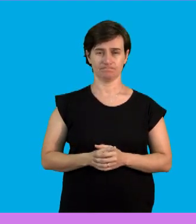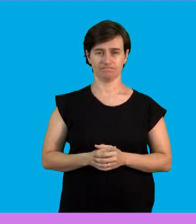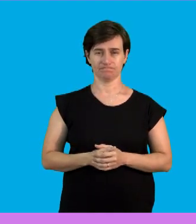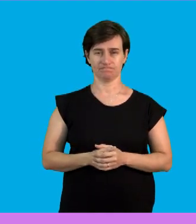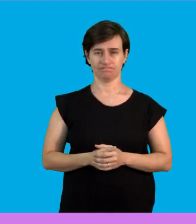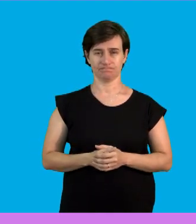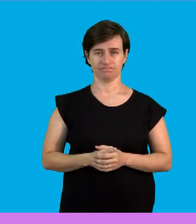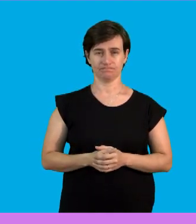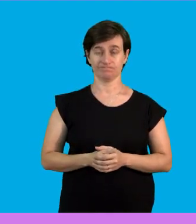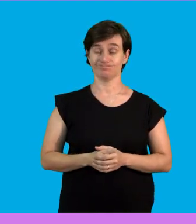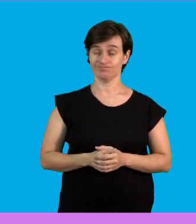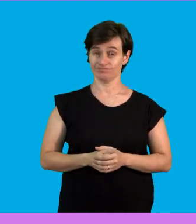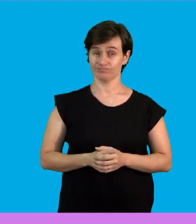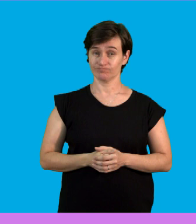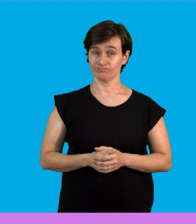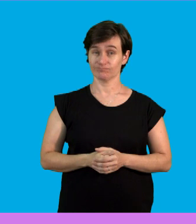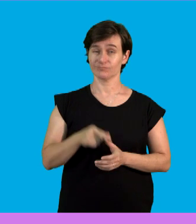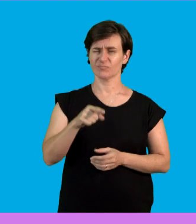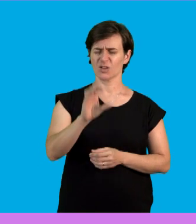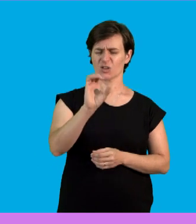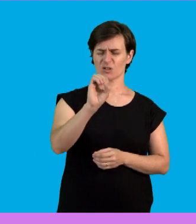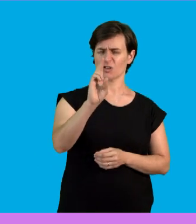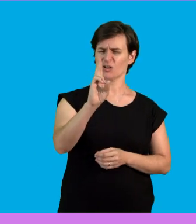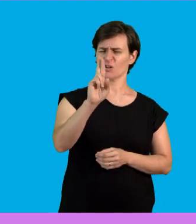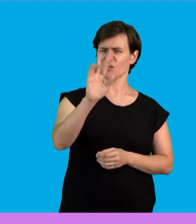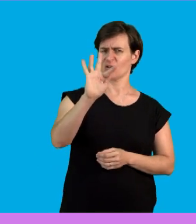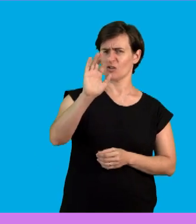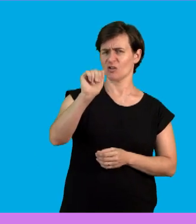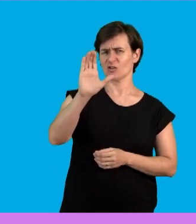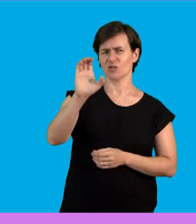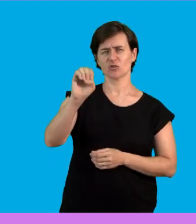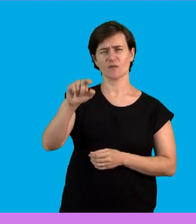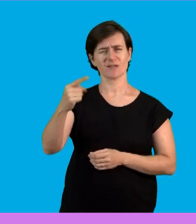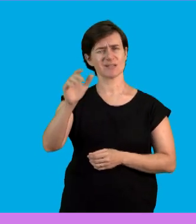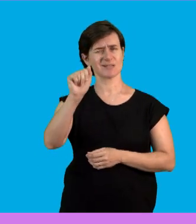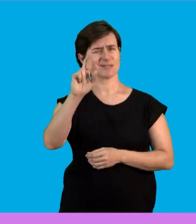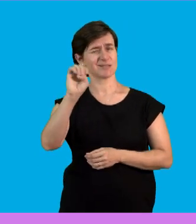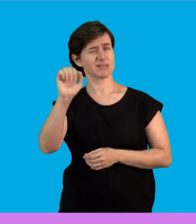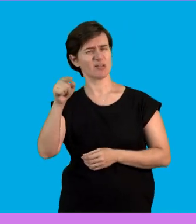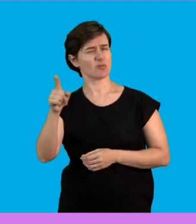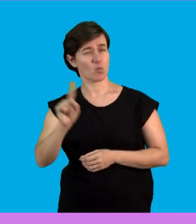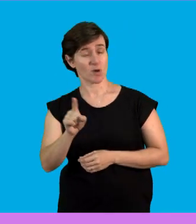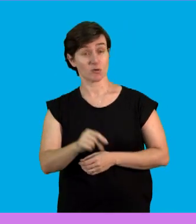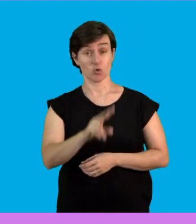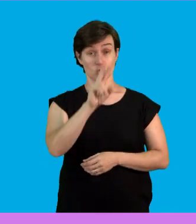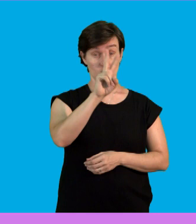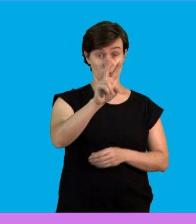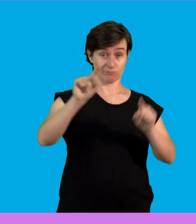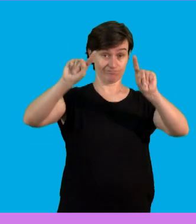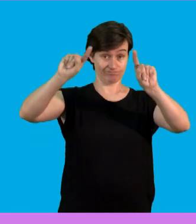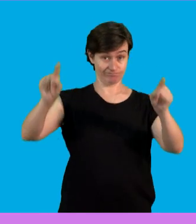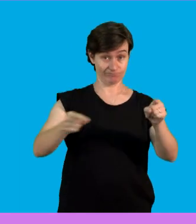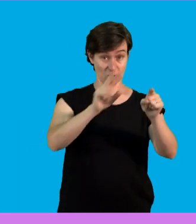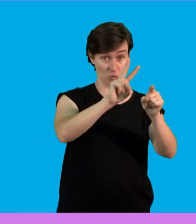Now, remember, the surface area is going to be 2 times